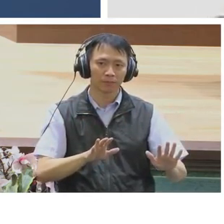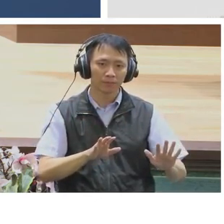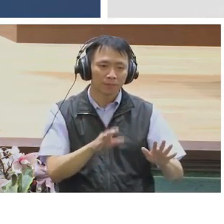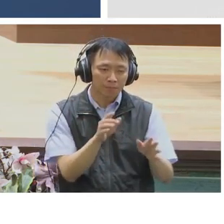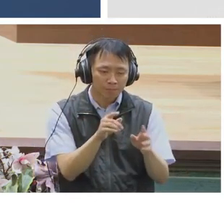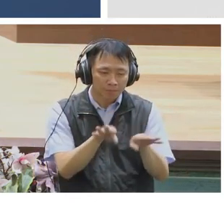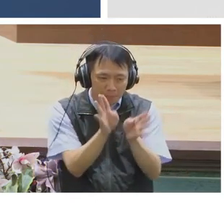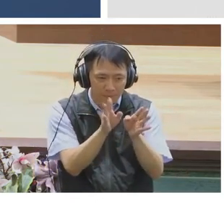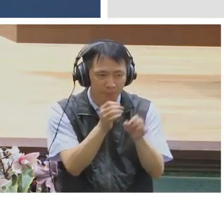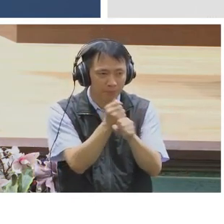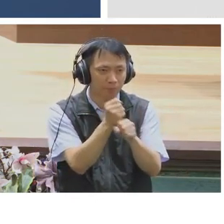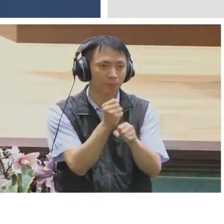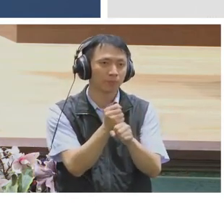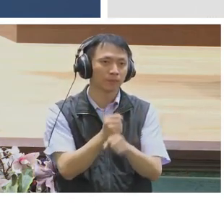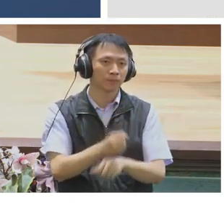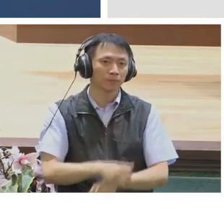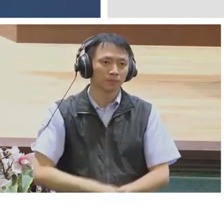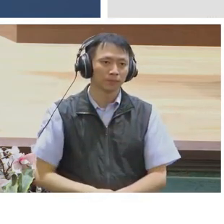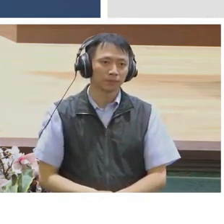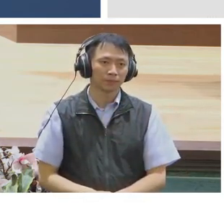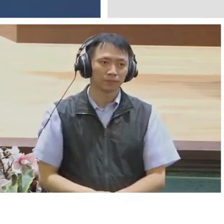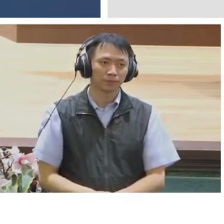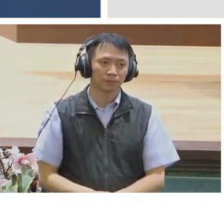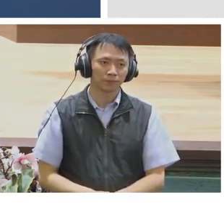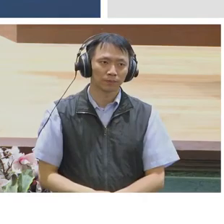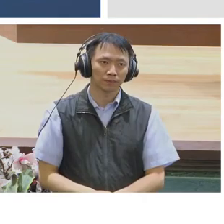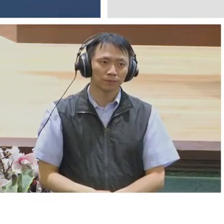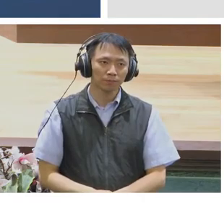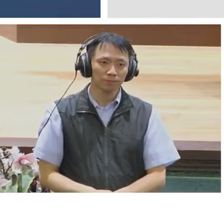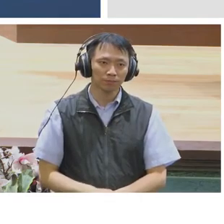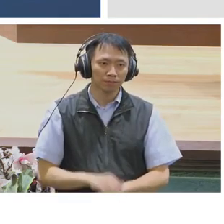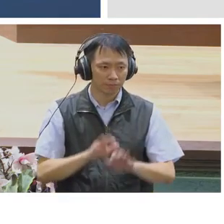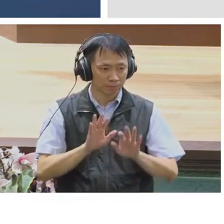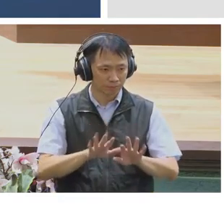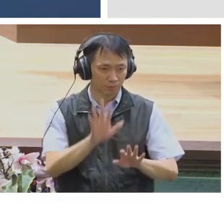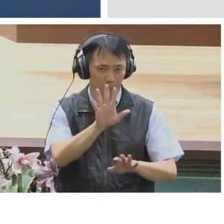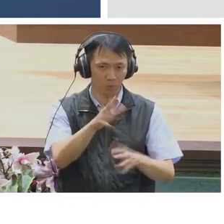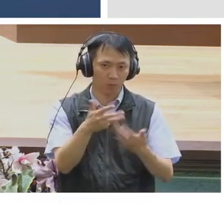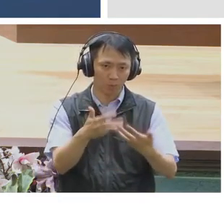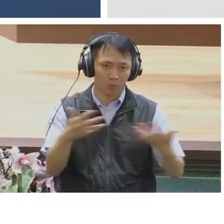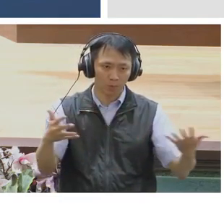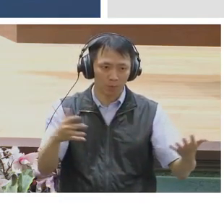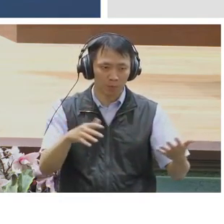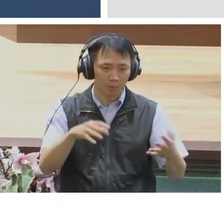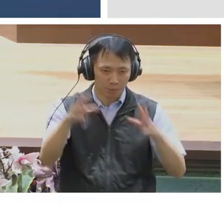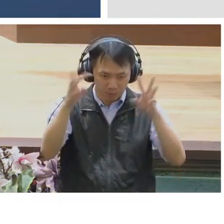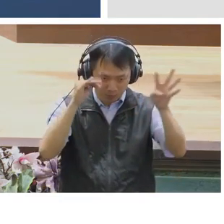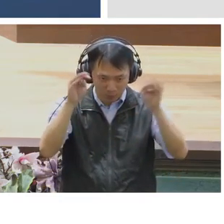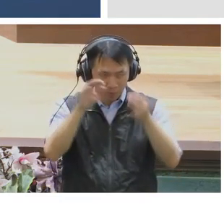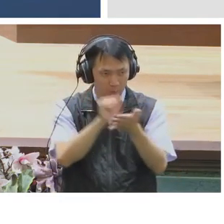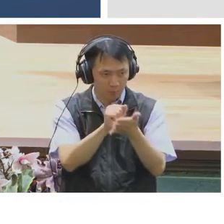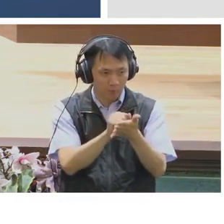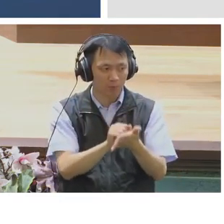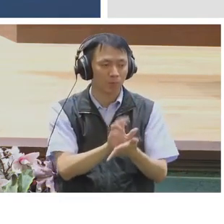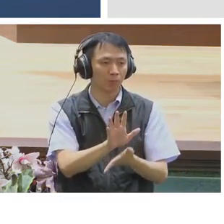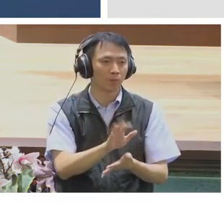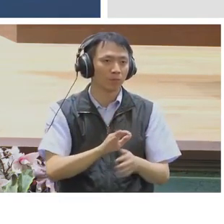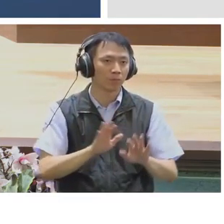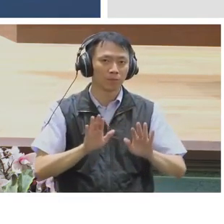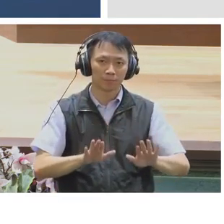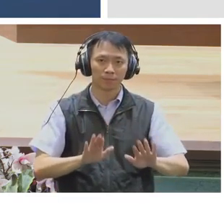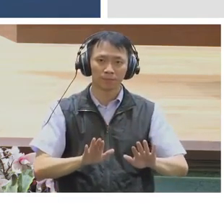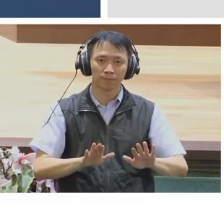But one of the things, we've talked a lot about the COVID-19 data set layer because, you know, that's what we started with and that's what we've been very focused on, and it's a very big data